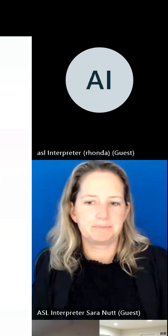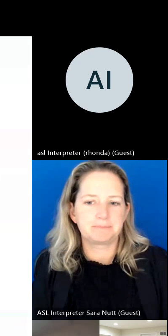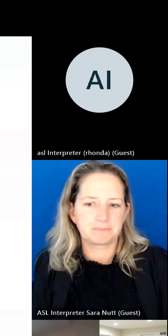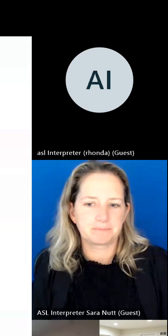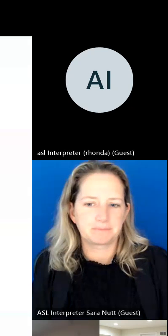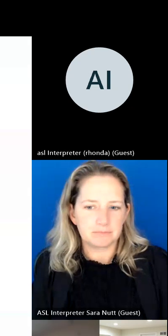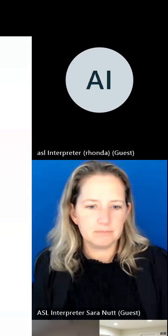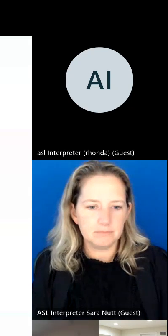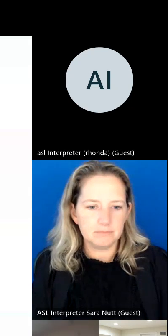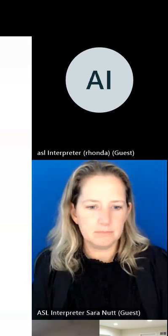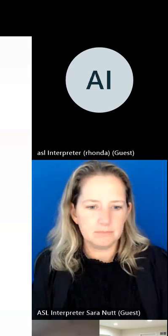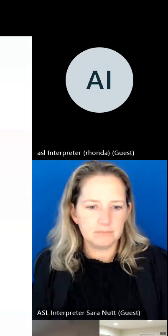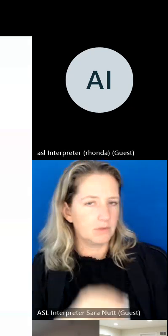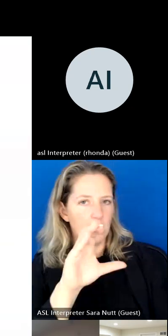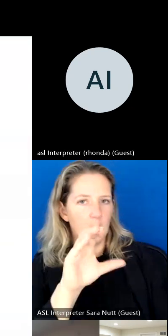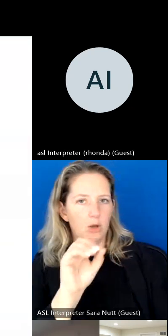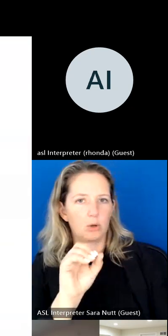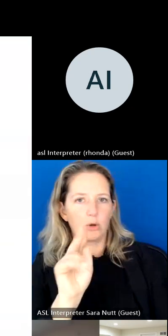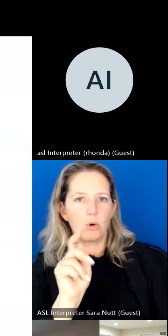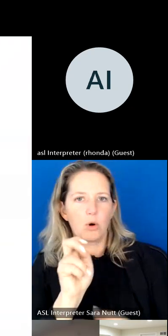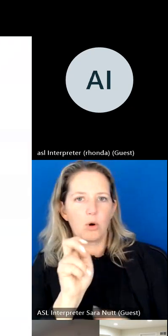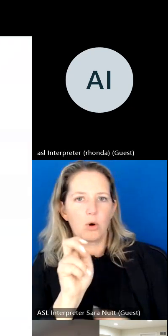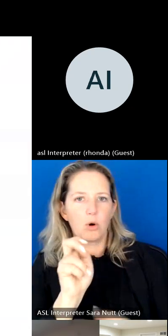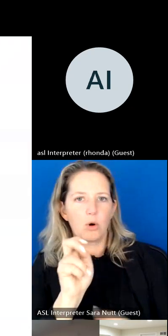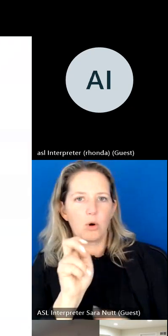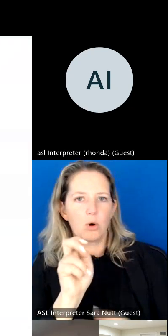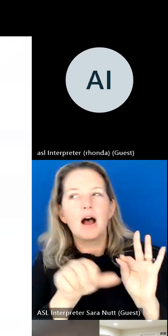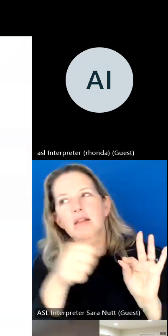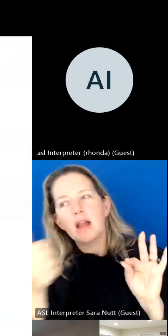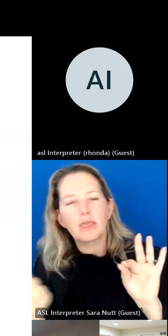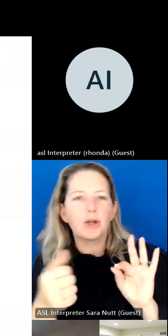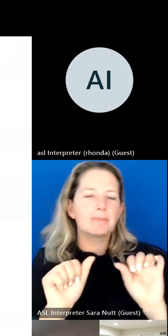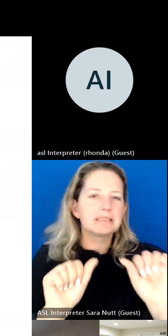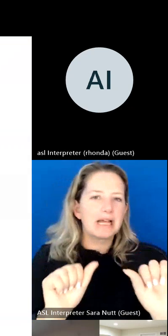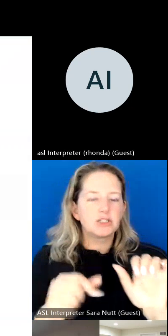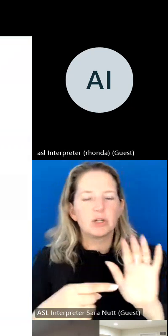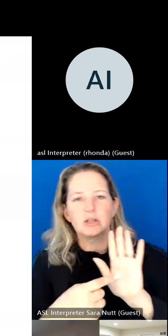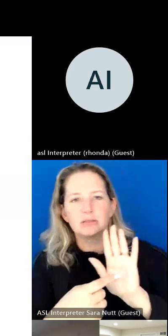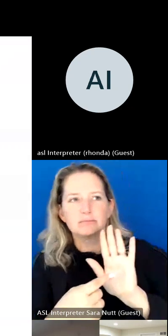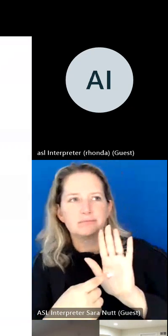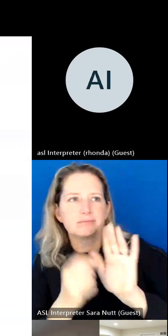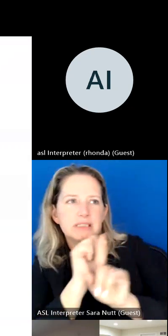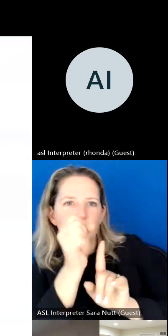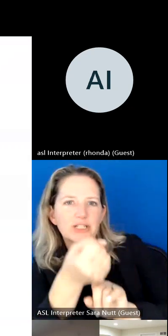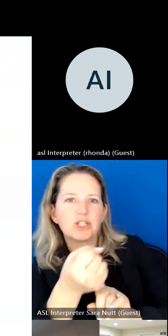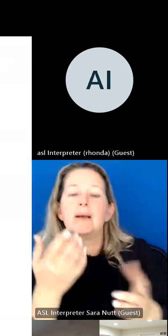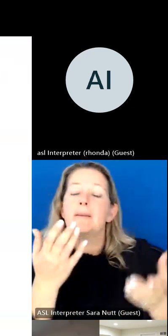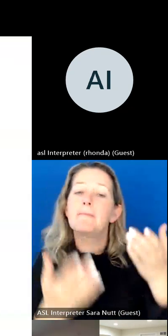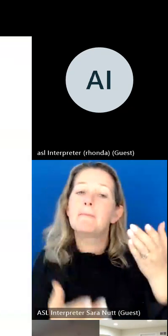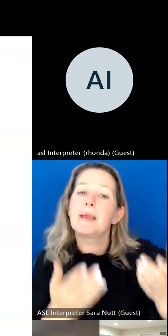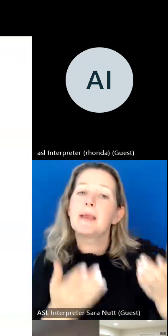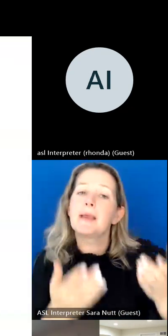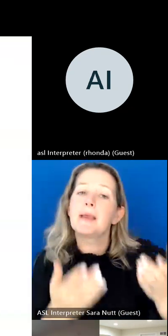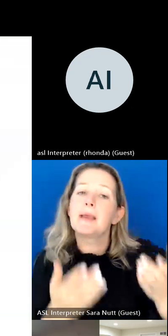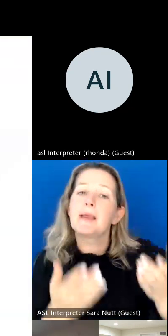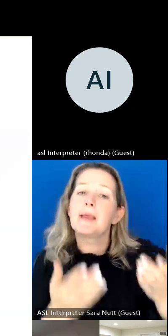another potential circumstance where this might happen, you might have a loan program where you have